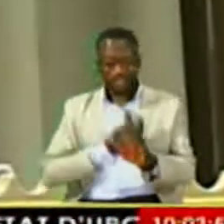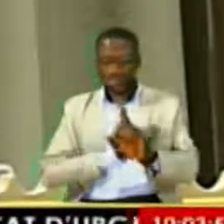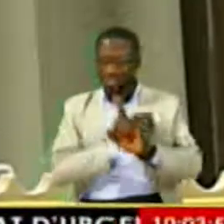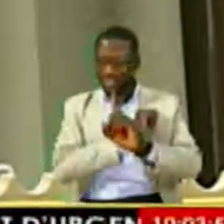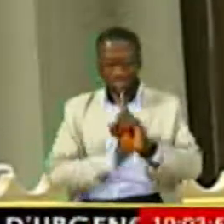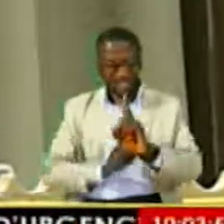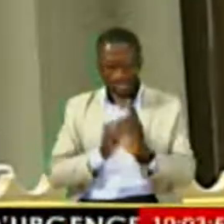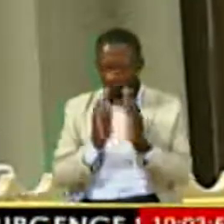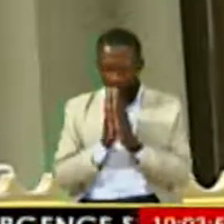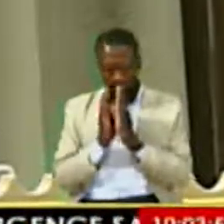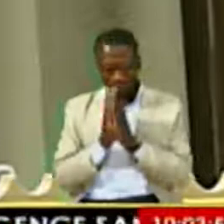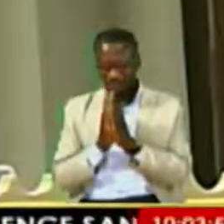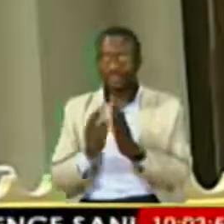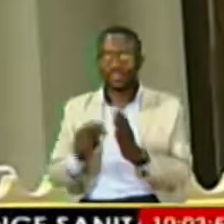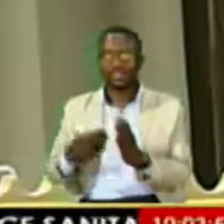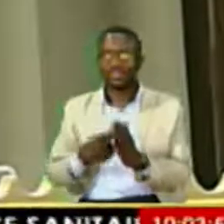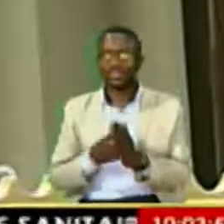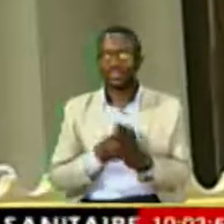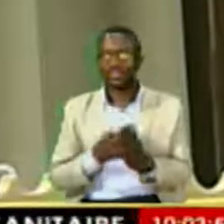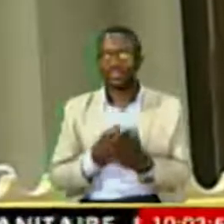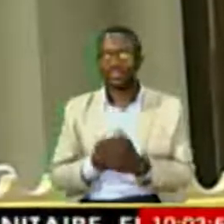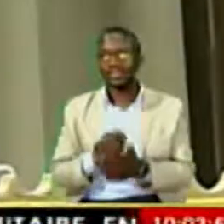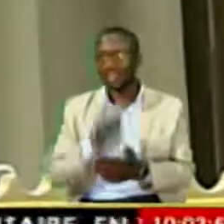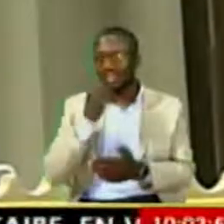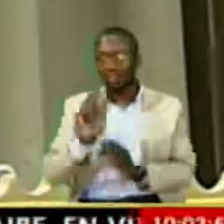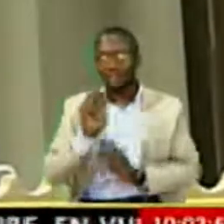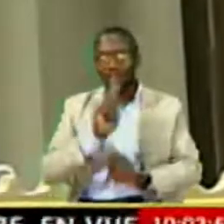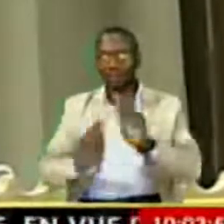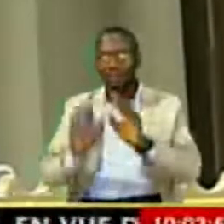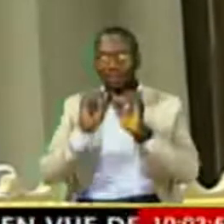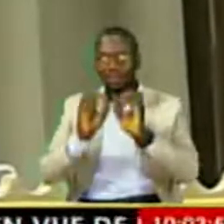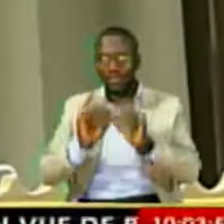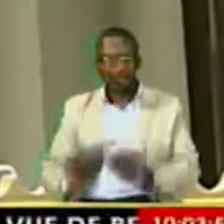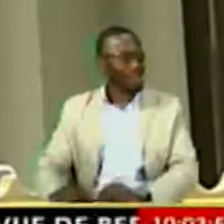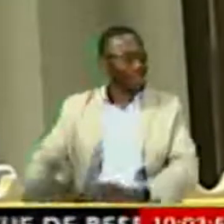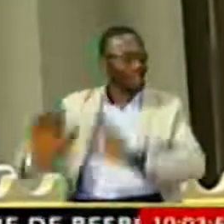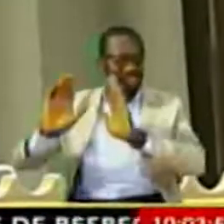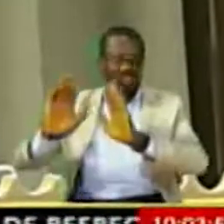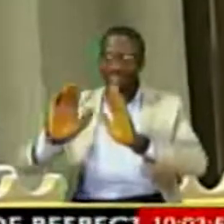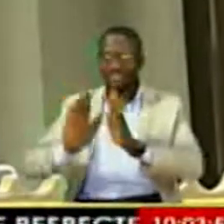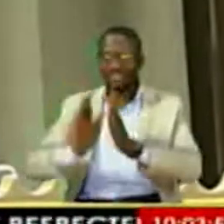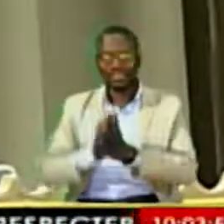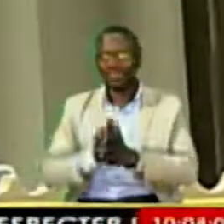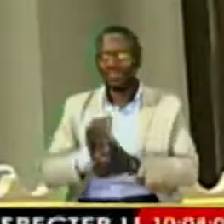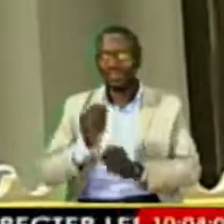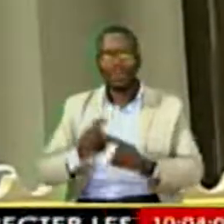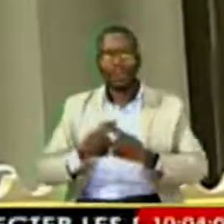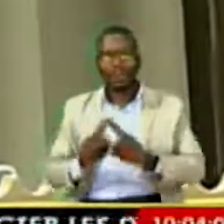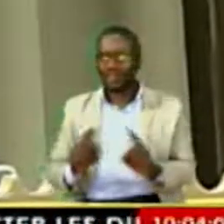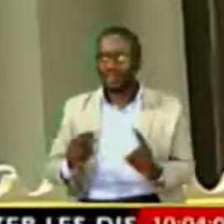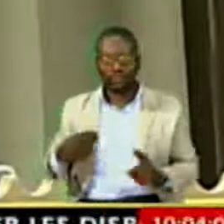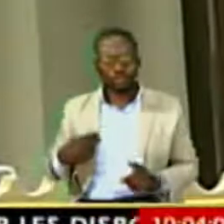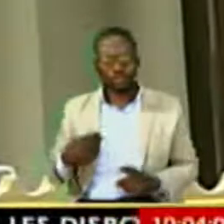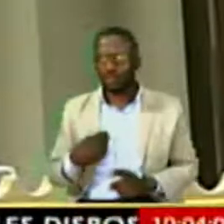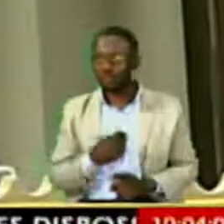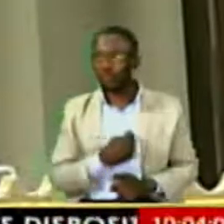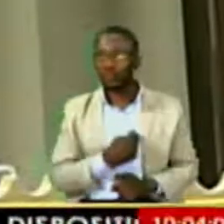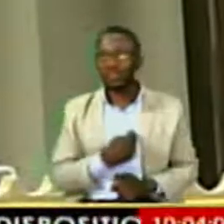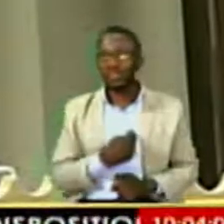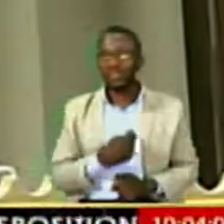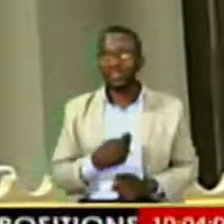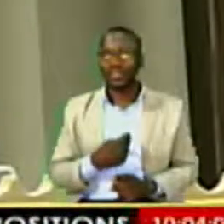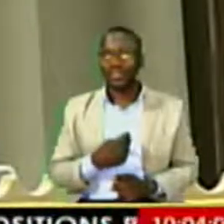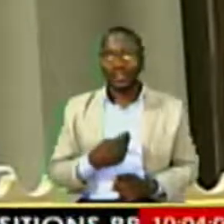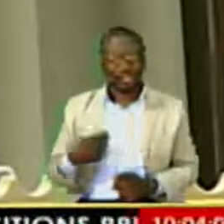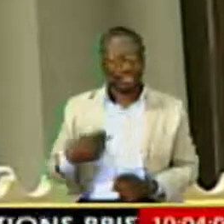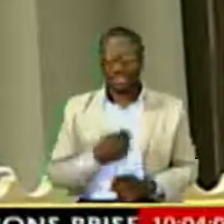is praying for us. Beaucoup ont abandonné la foi. Many are forsaken the faith. Mais nous. But nous we sommes debout